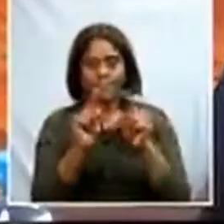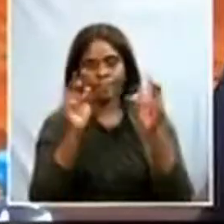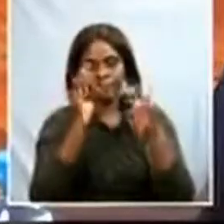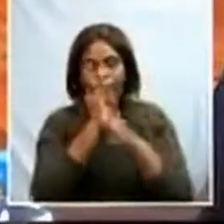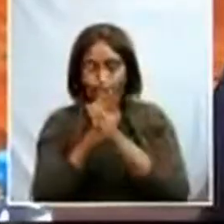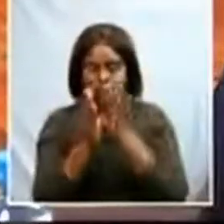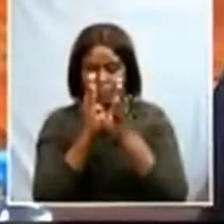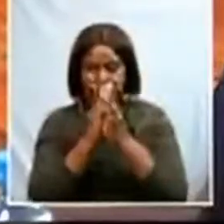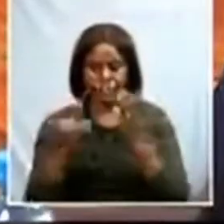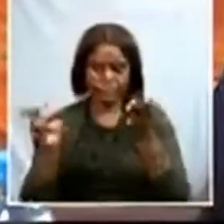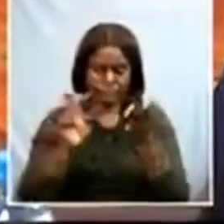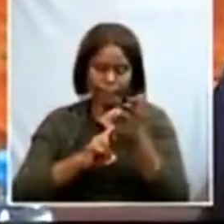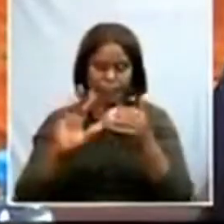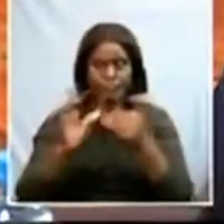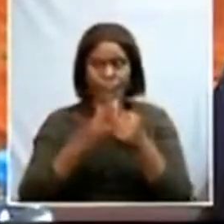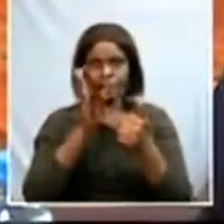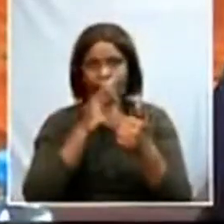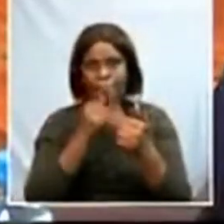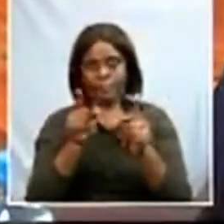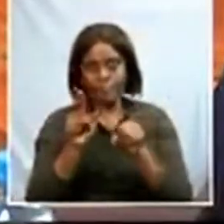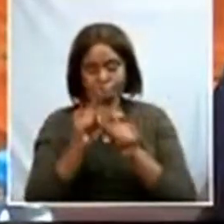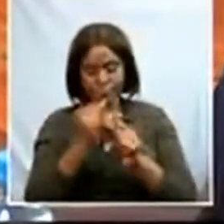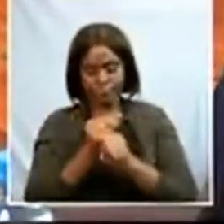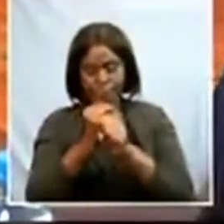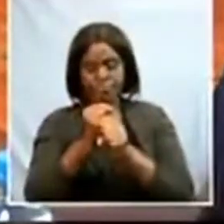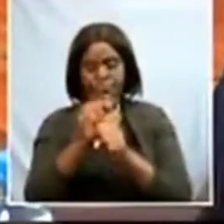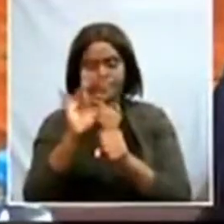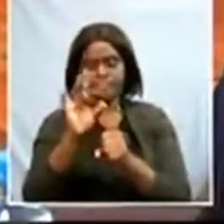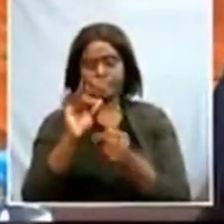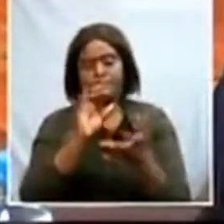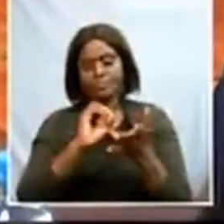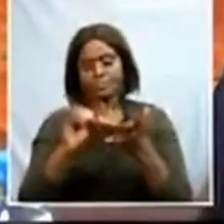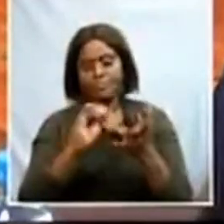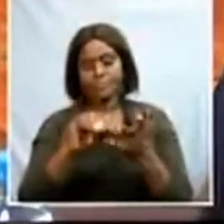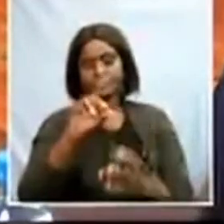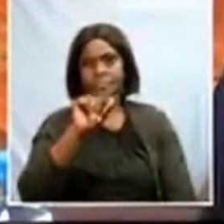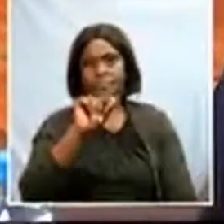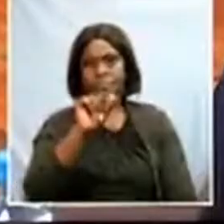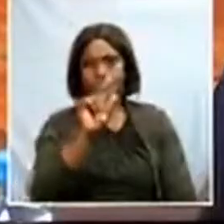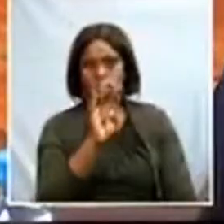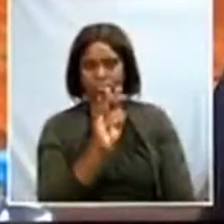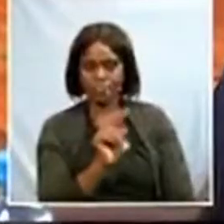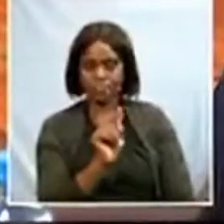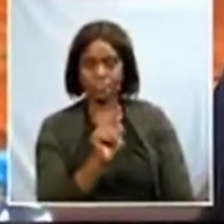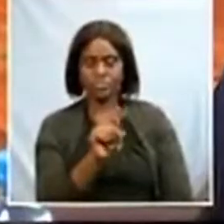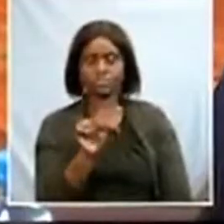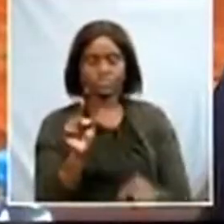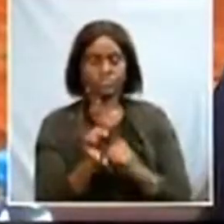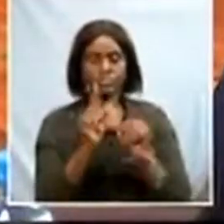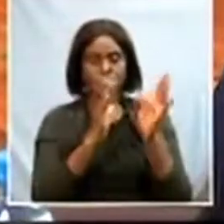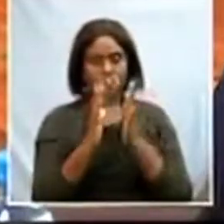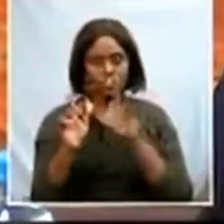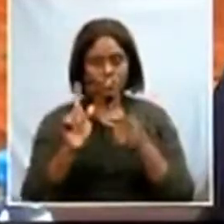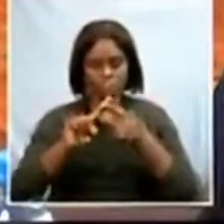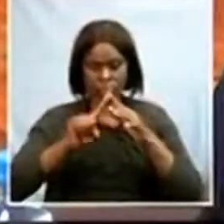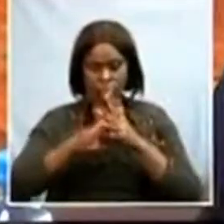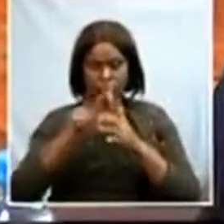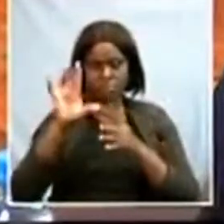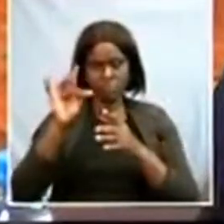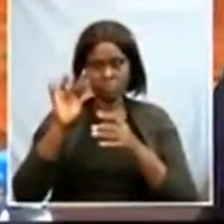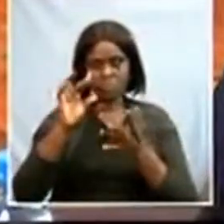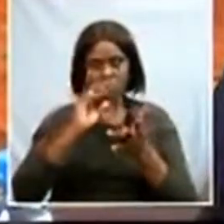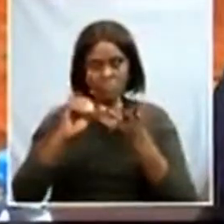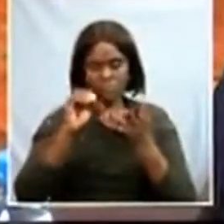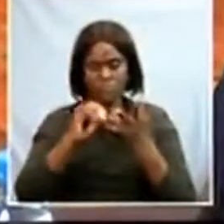were retendered and awarded on the 8th of October 2024, scheduled to start on the 8th of